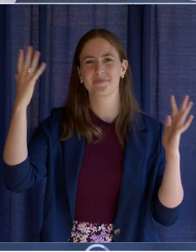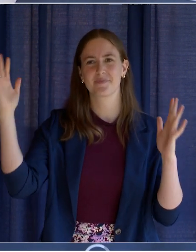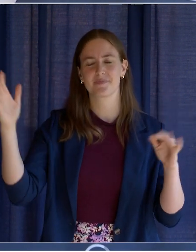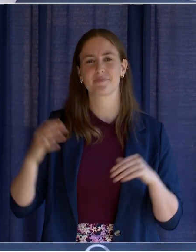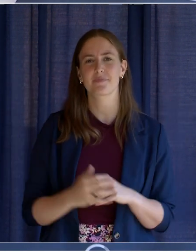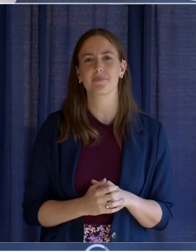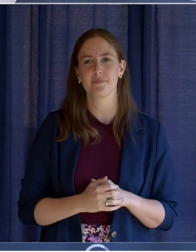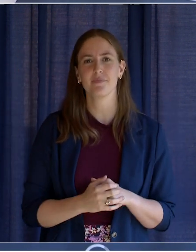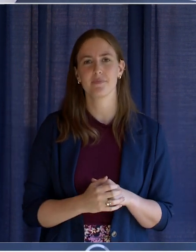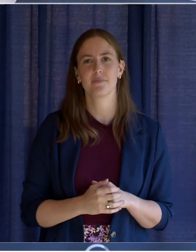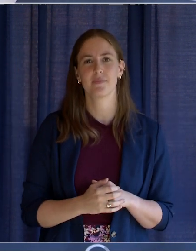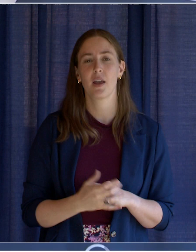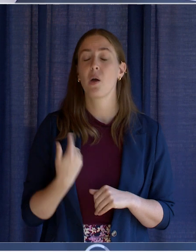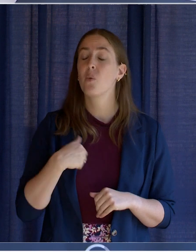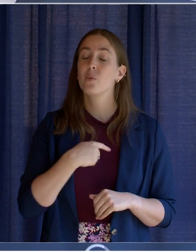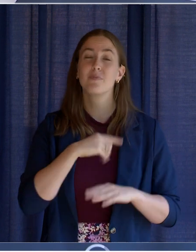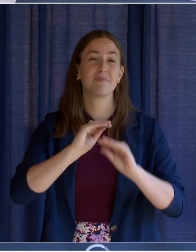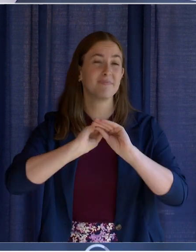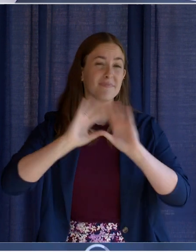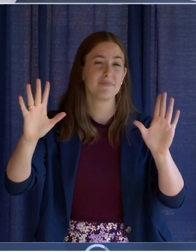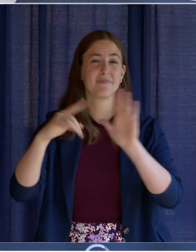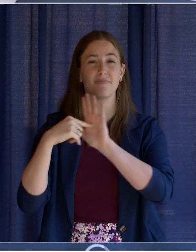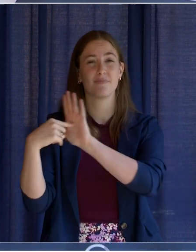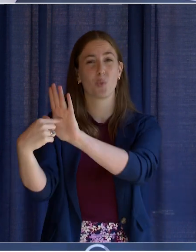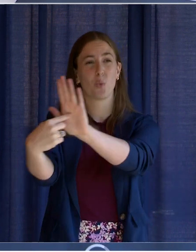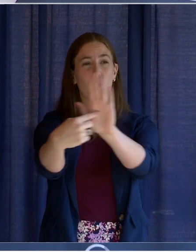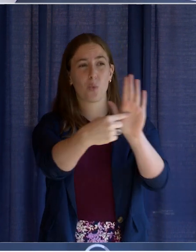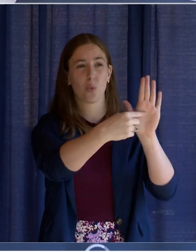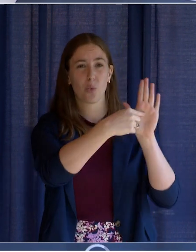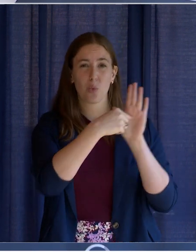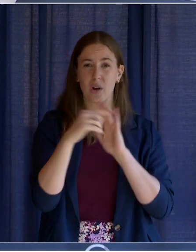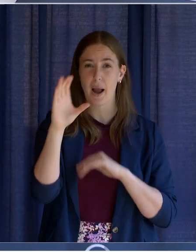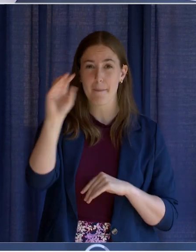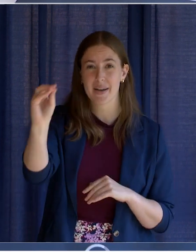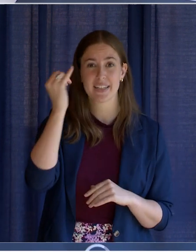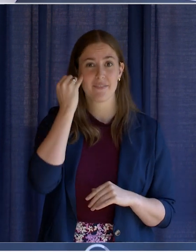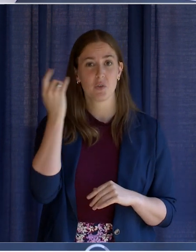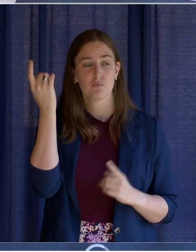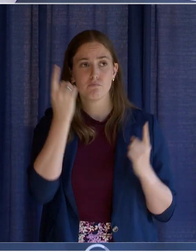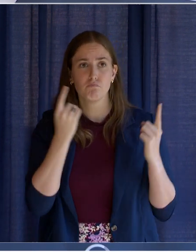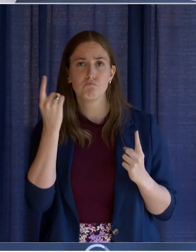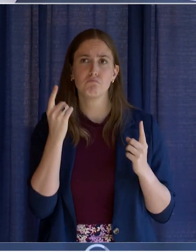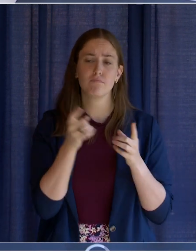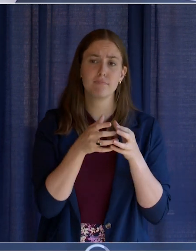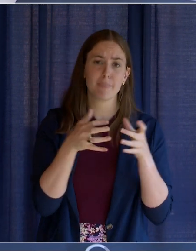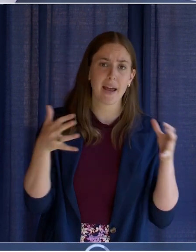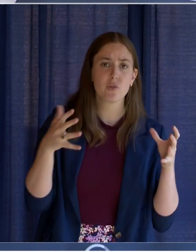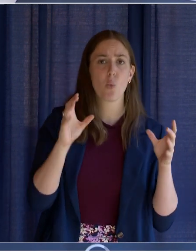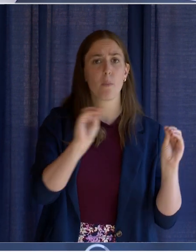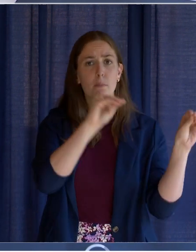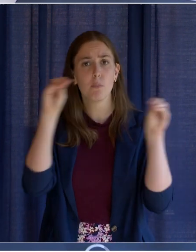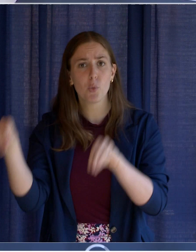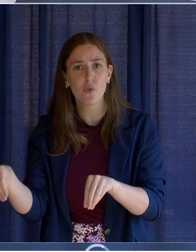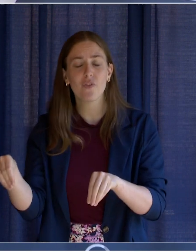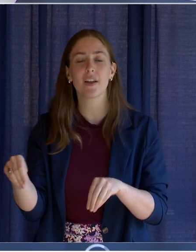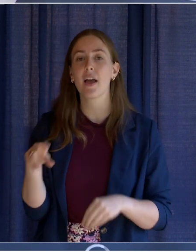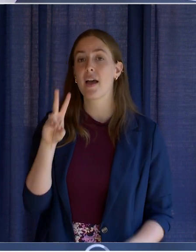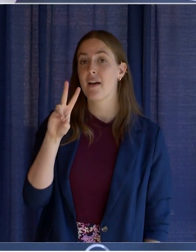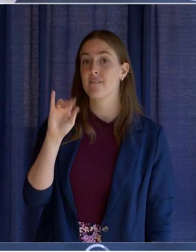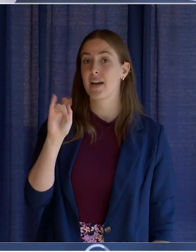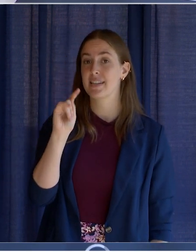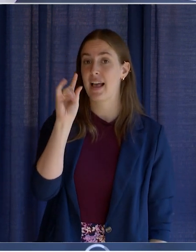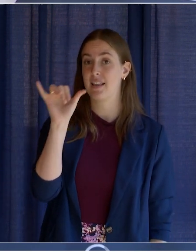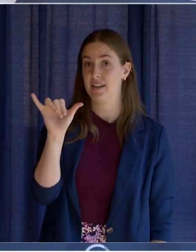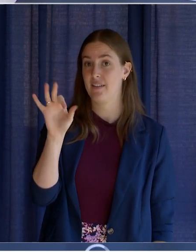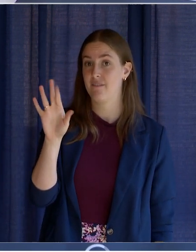We are sending a clear message to companies considering relocation or expansion to DC that the Vitality Fund is open